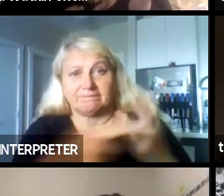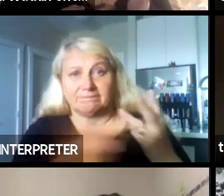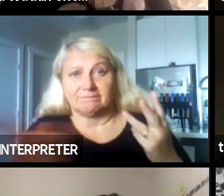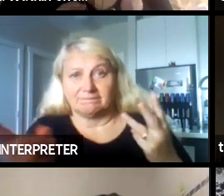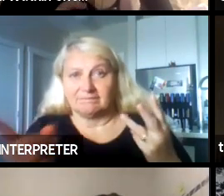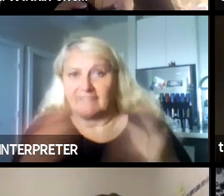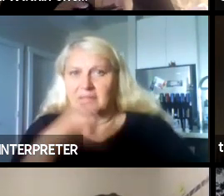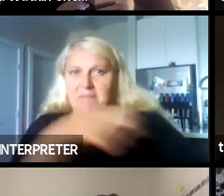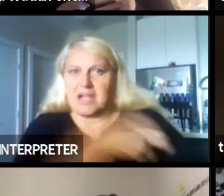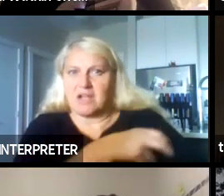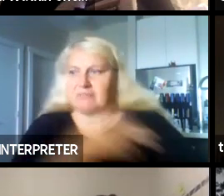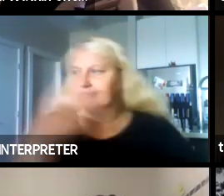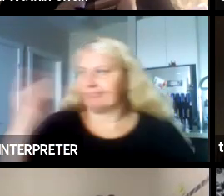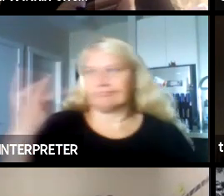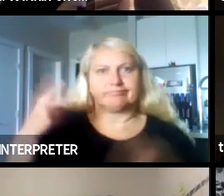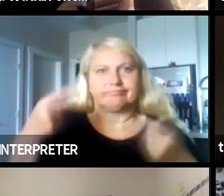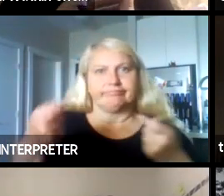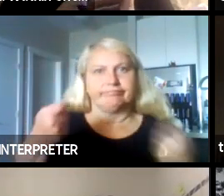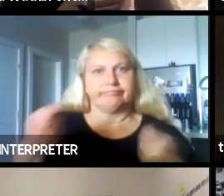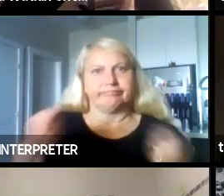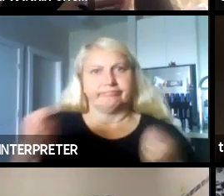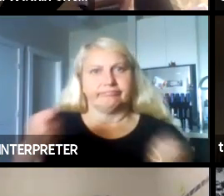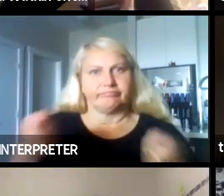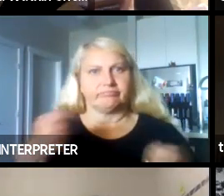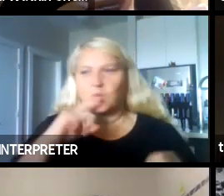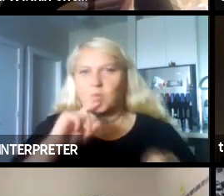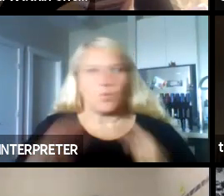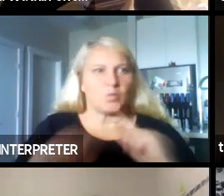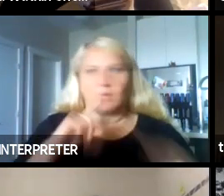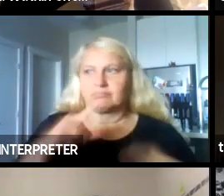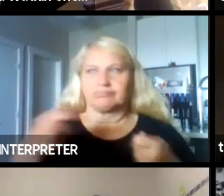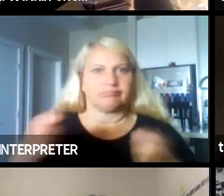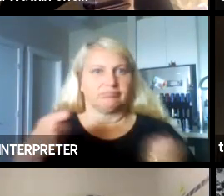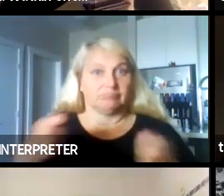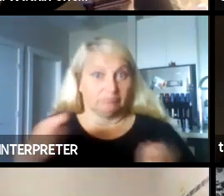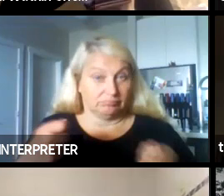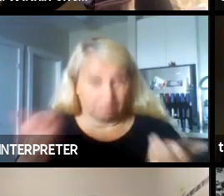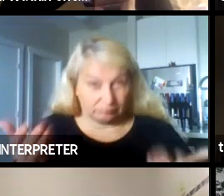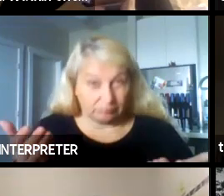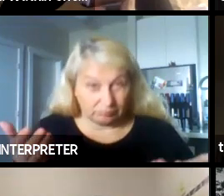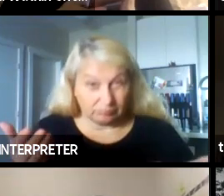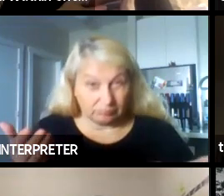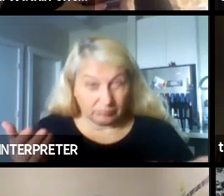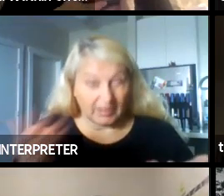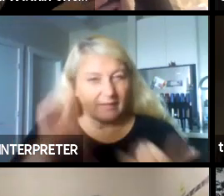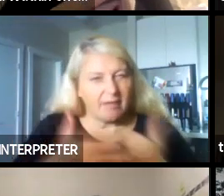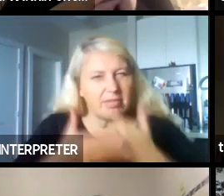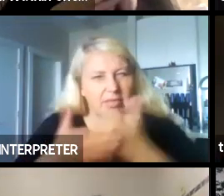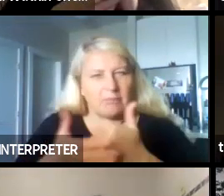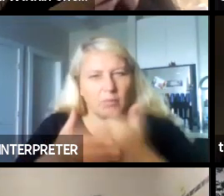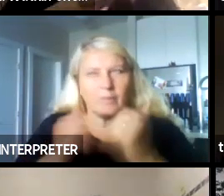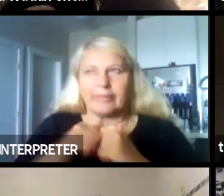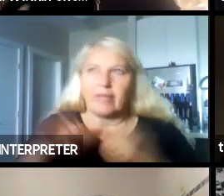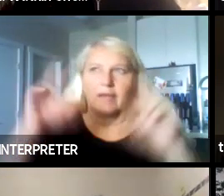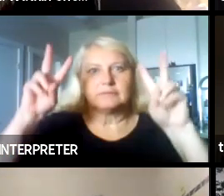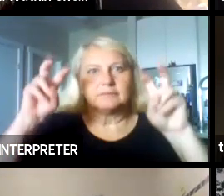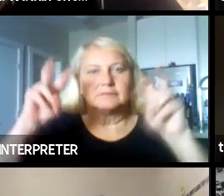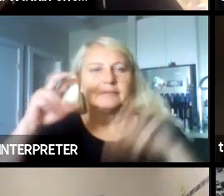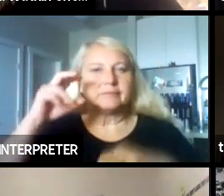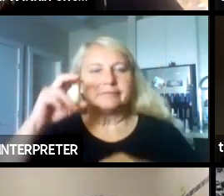and the ways in which that then can reify some of these systemic issues that we